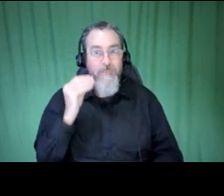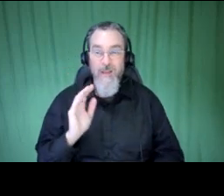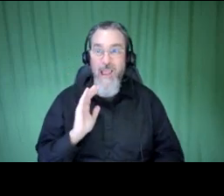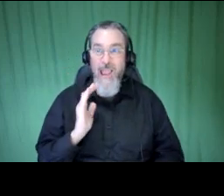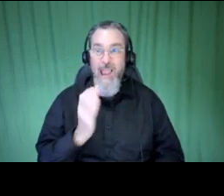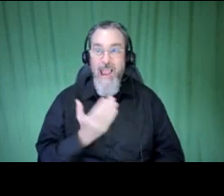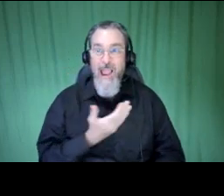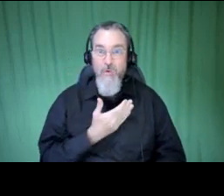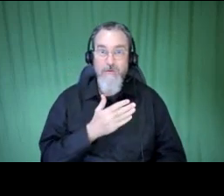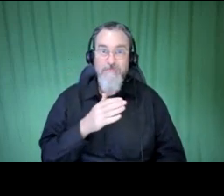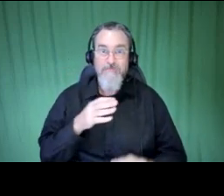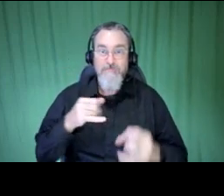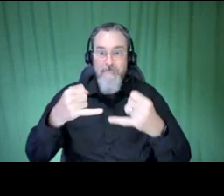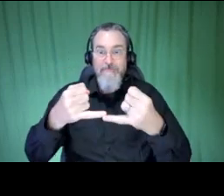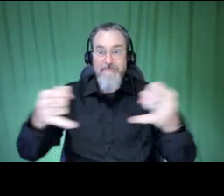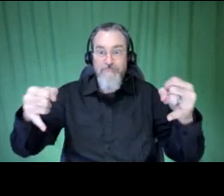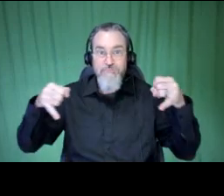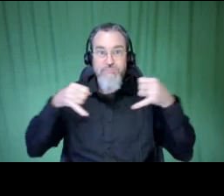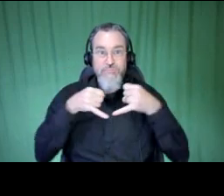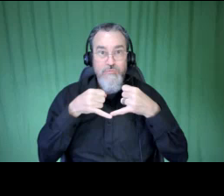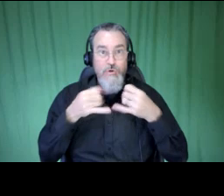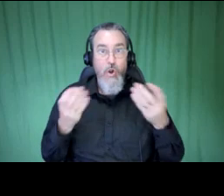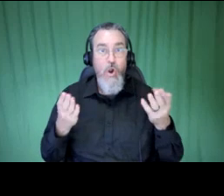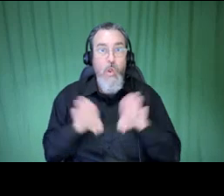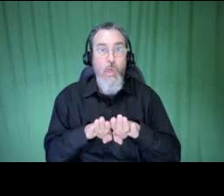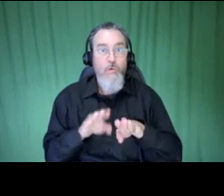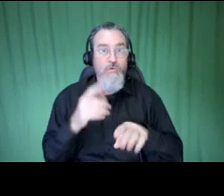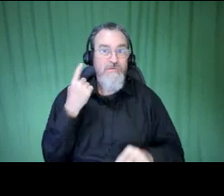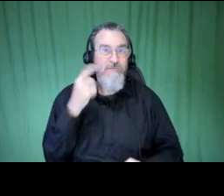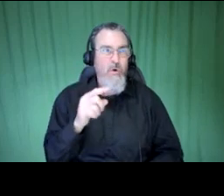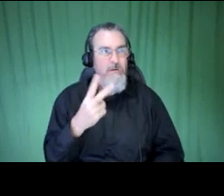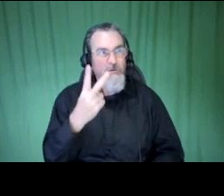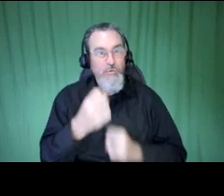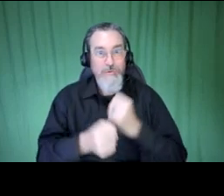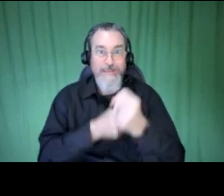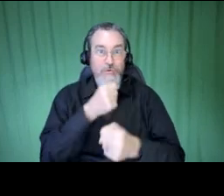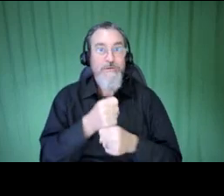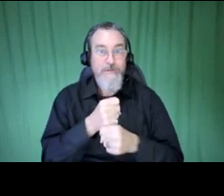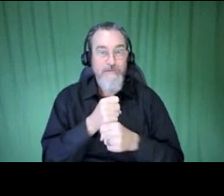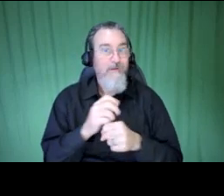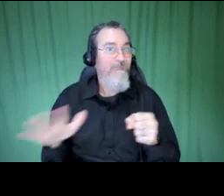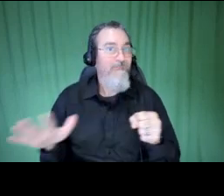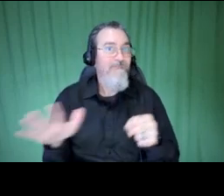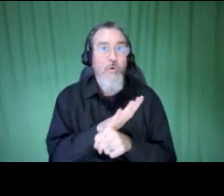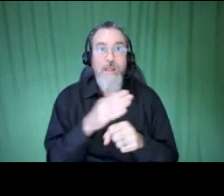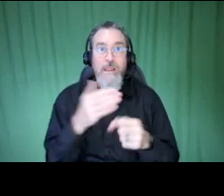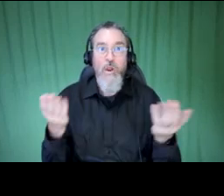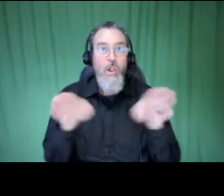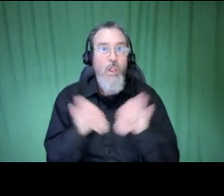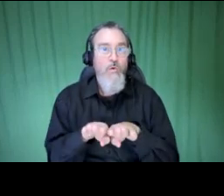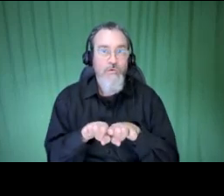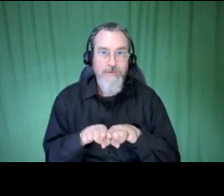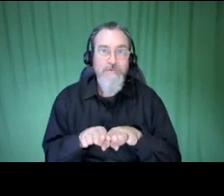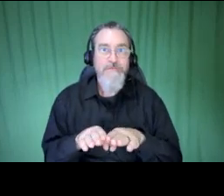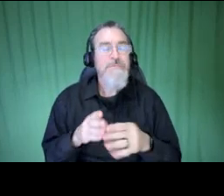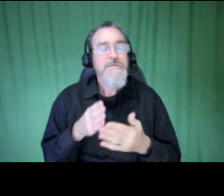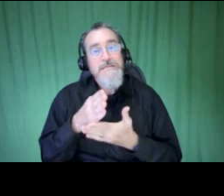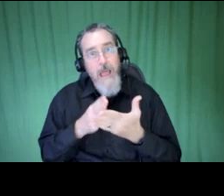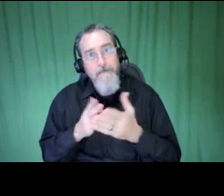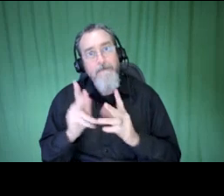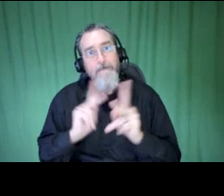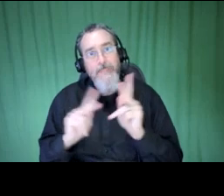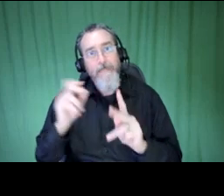for a little over 2 years, fully closed except for some repatriation flights. And so that